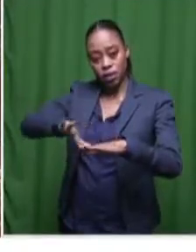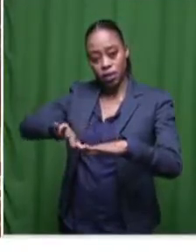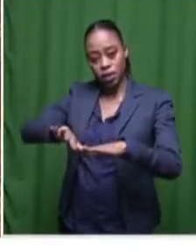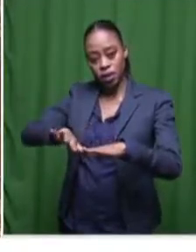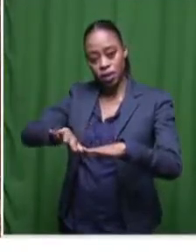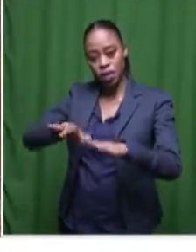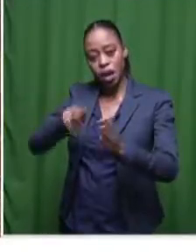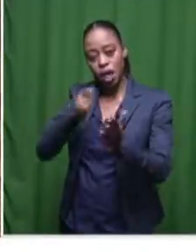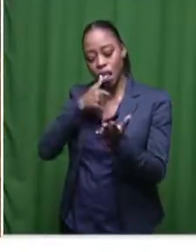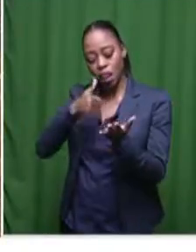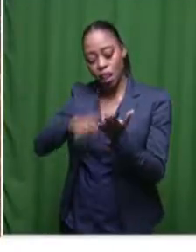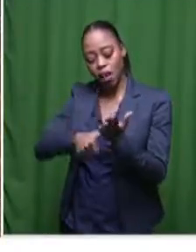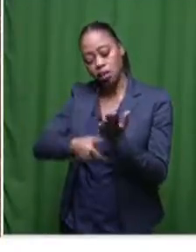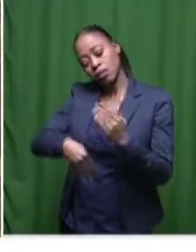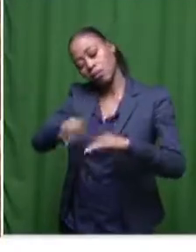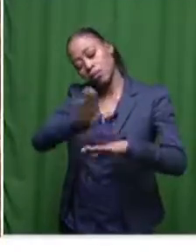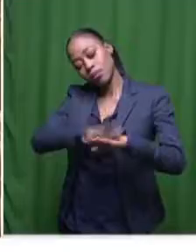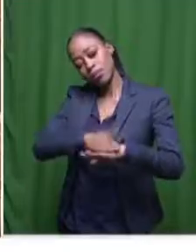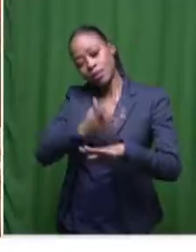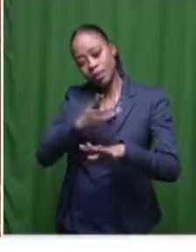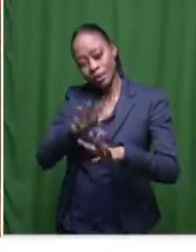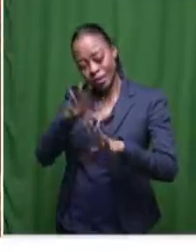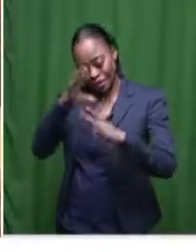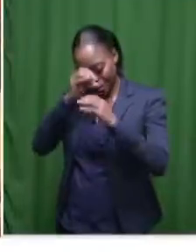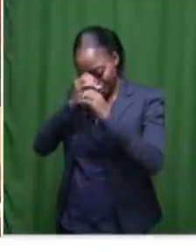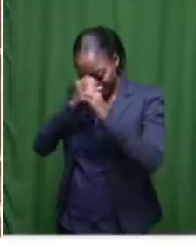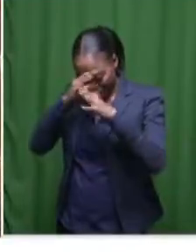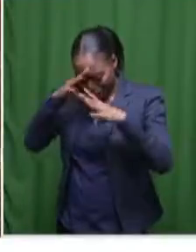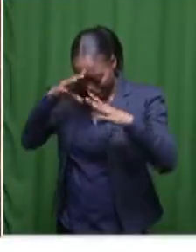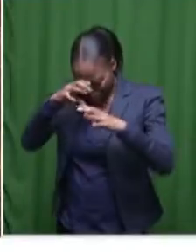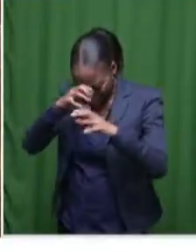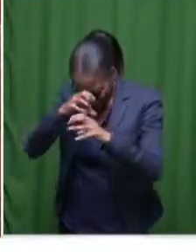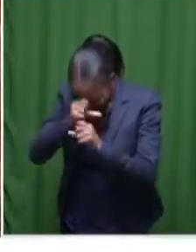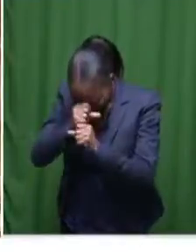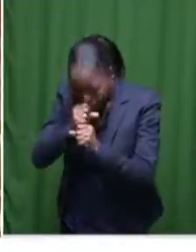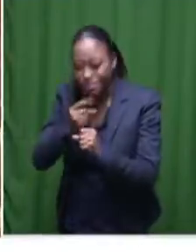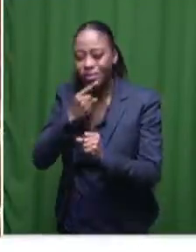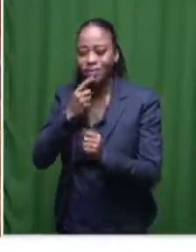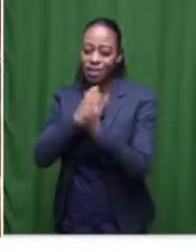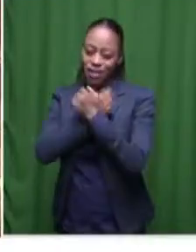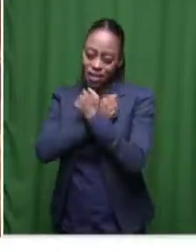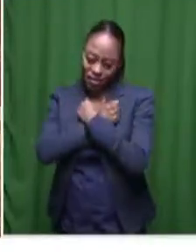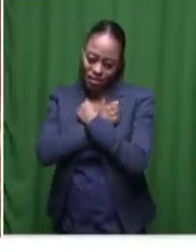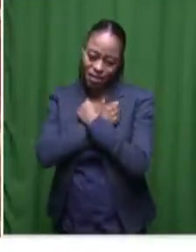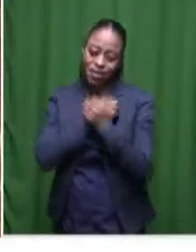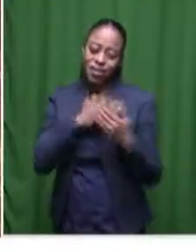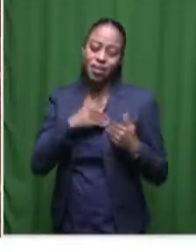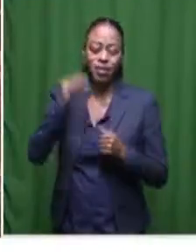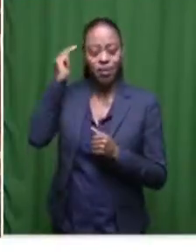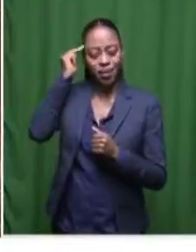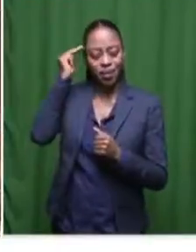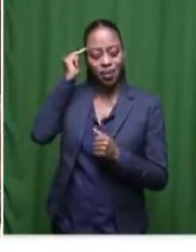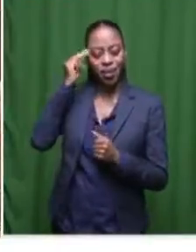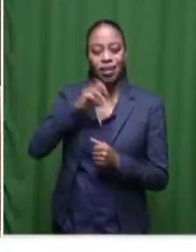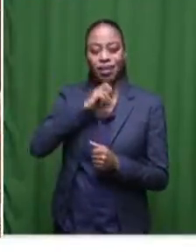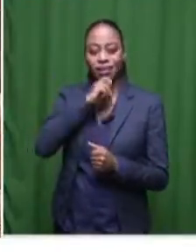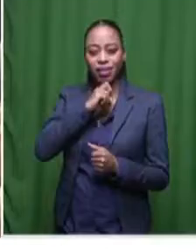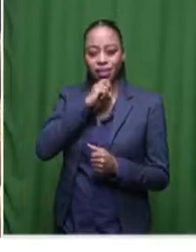note, and I've seen the zoom into the note a little bit, but it's saying, "In loving and devoted memory, Charles